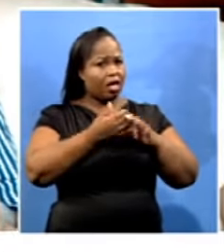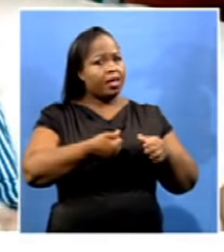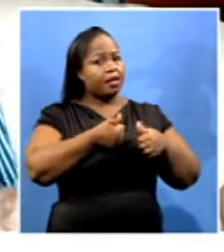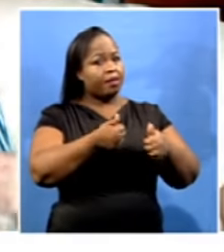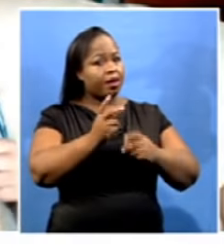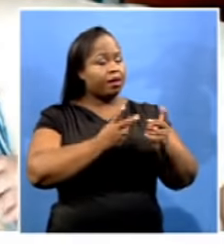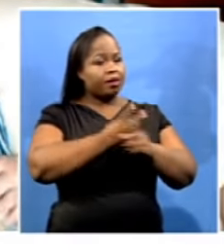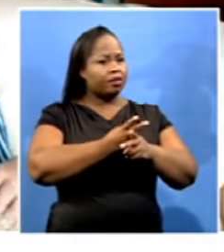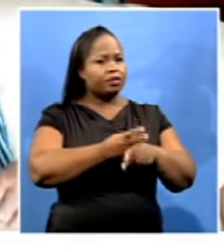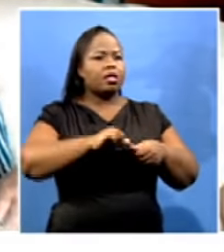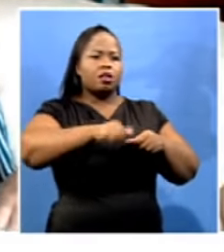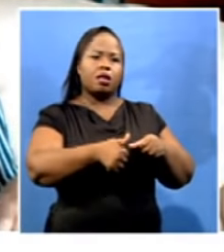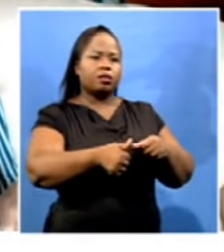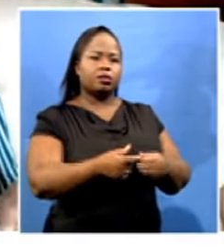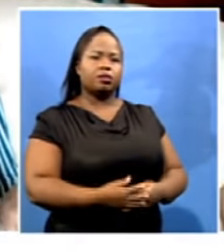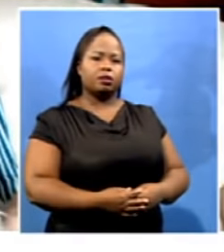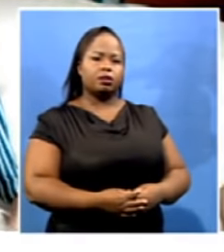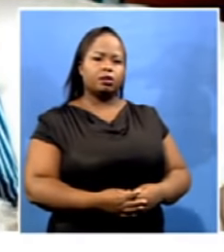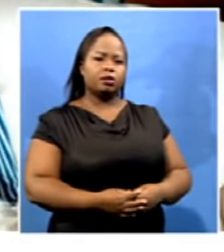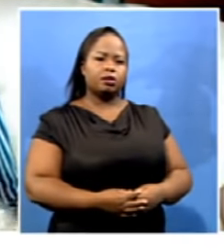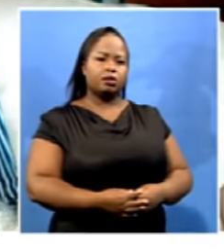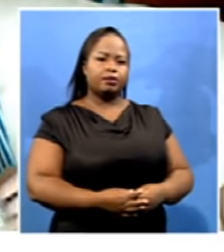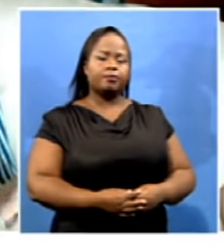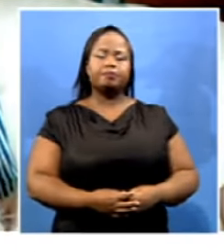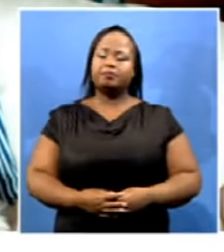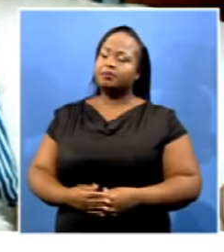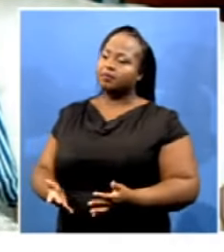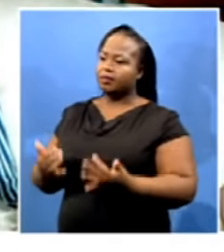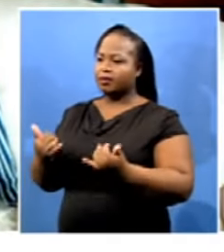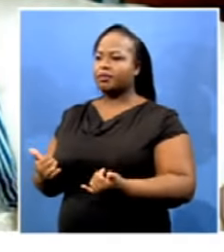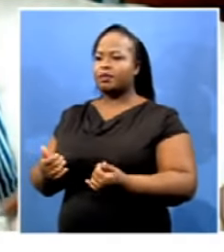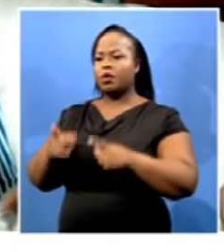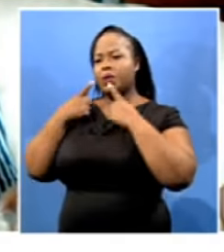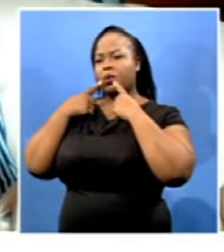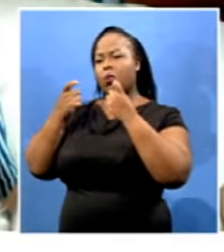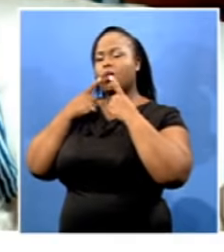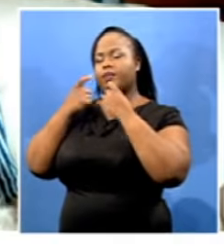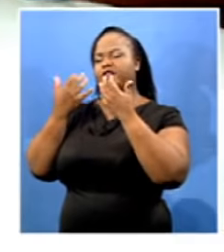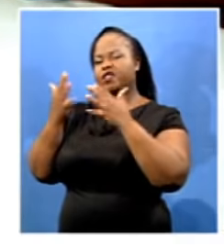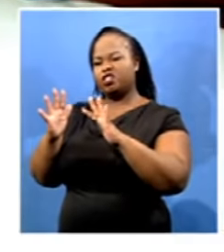Can it? What's the next step for you? We have lodged a formal complaint.